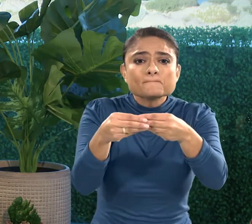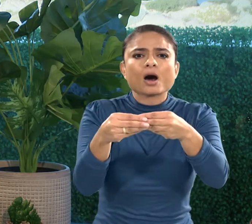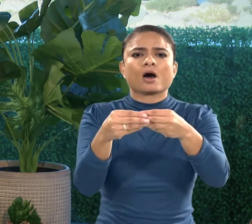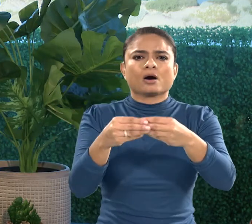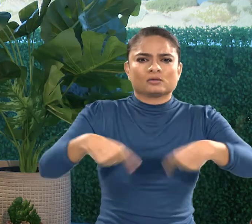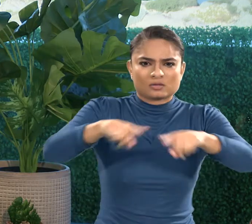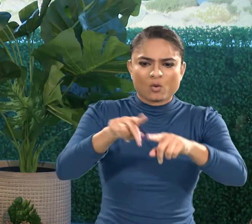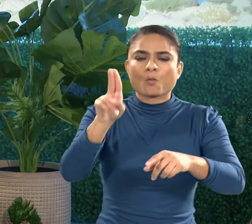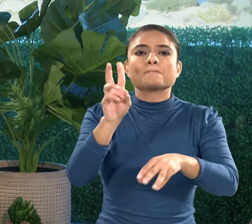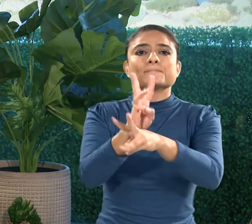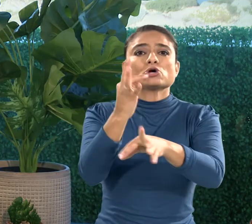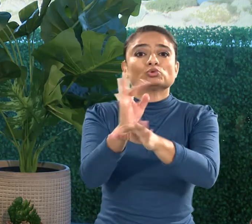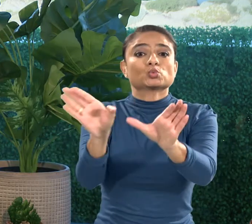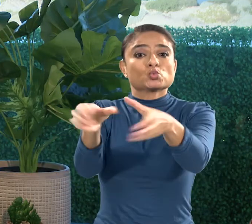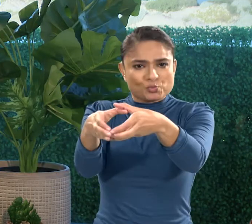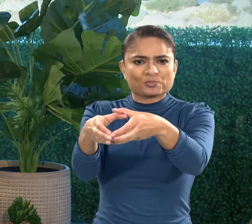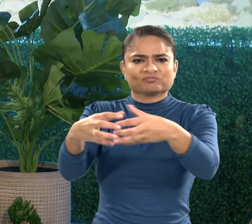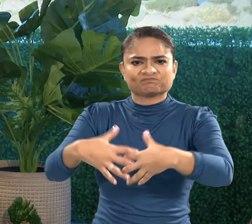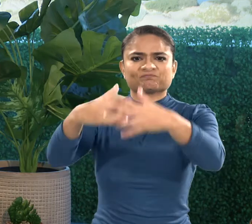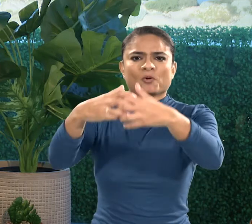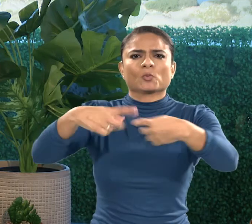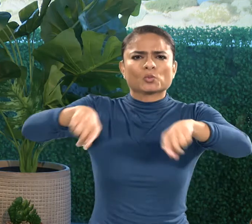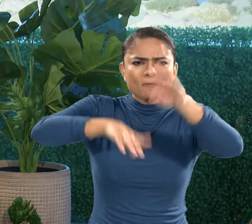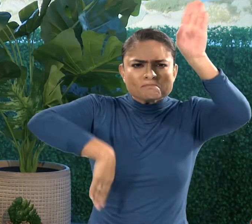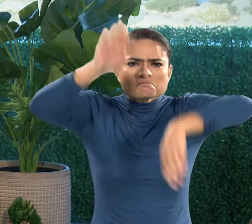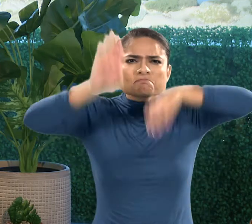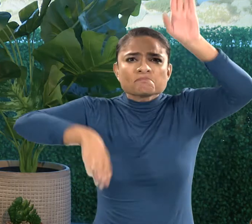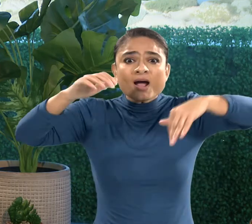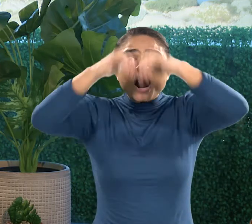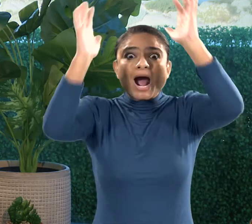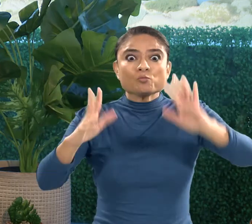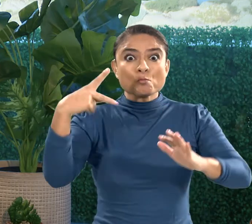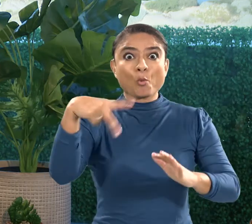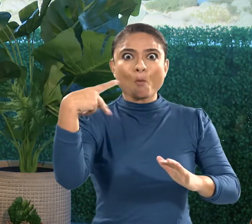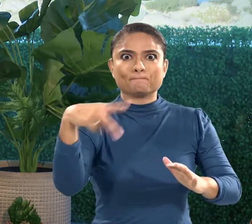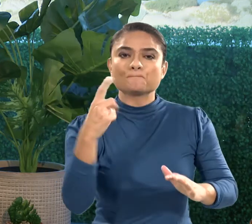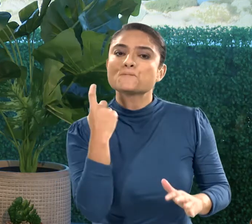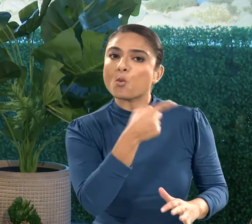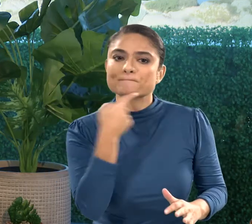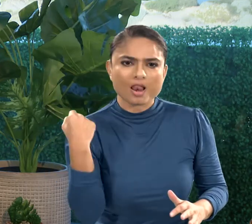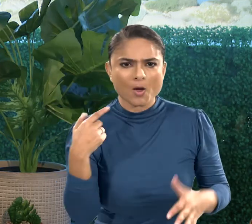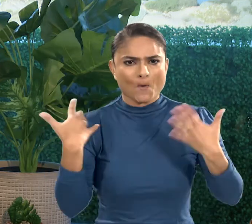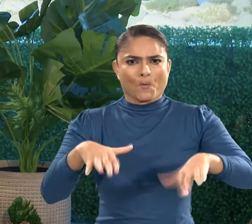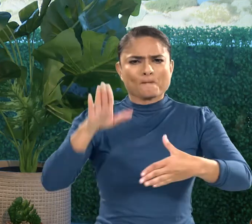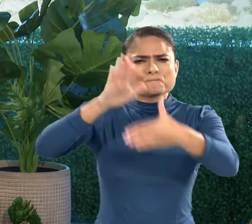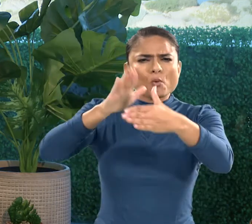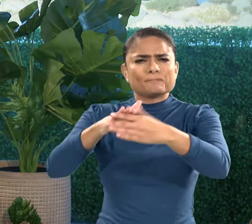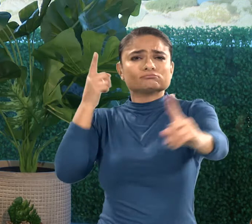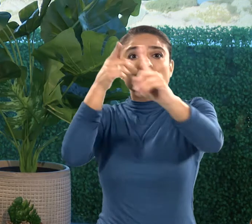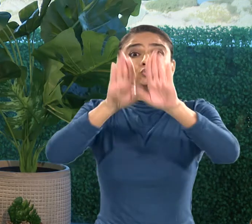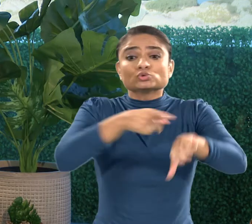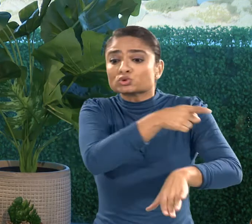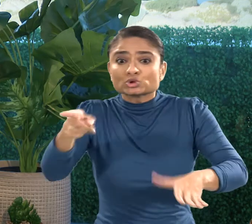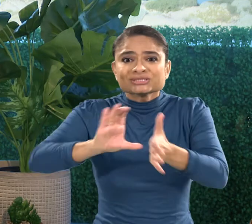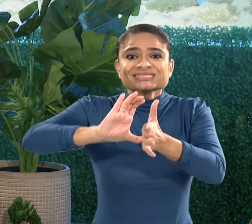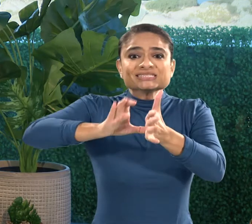lede van die Sindinga Utando ouersgroep deur van hulle huise pers te verf. Die doel van hierdie inisiatief is